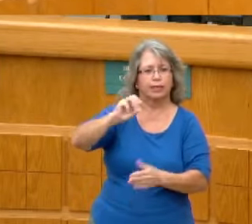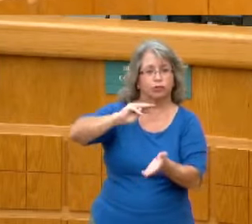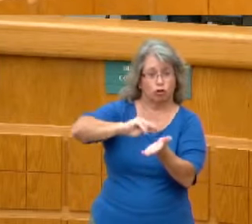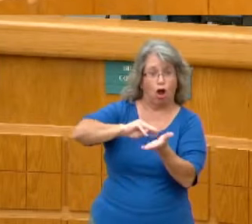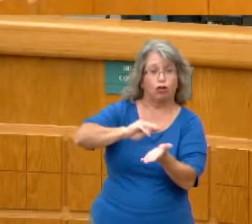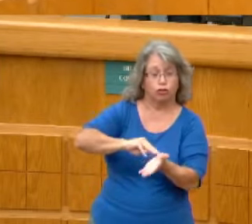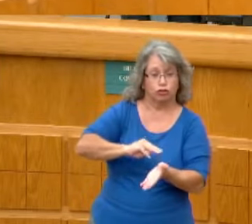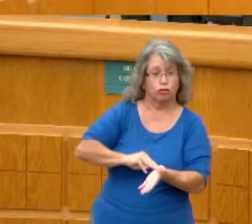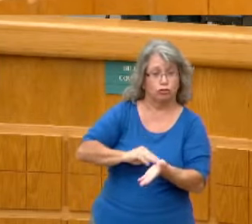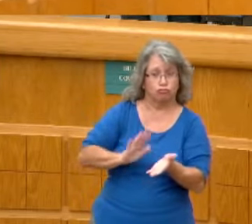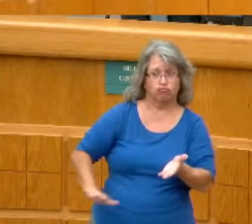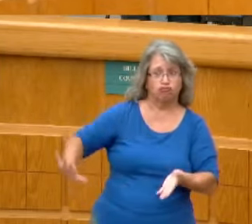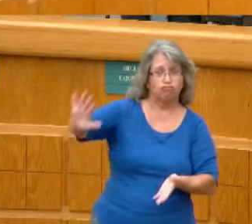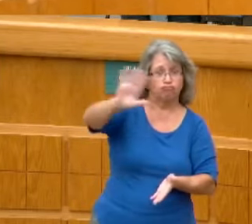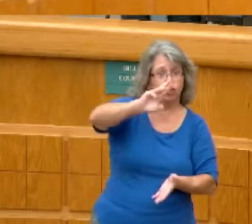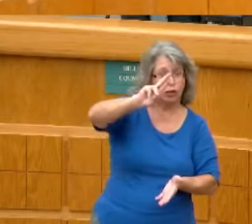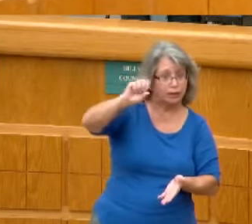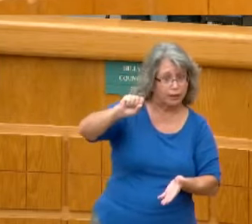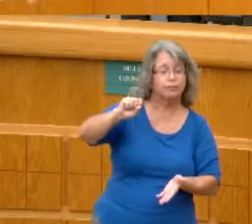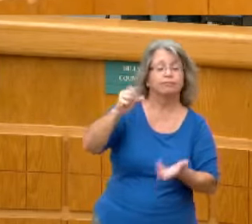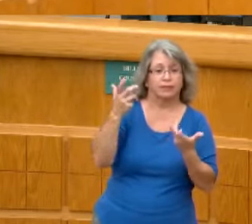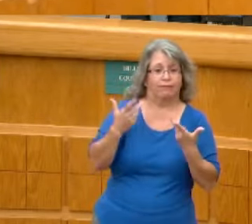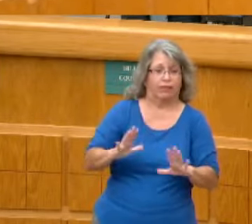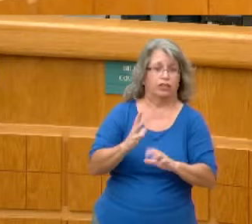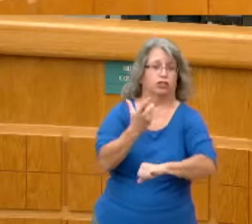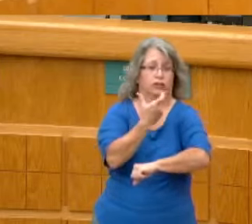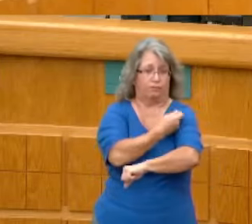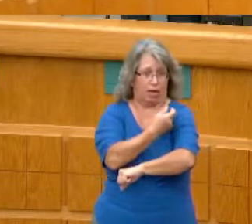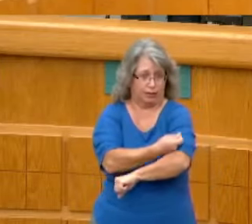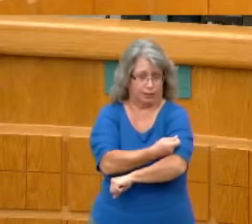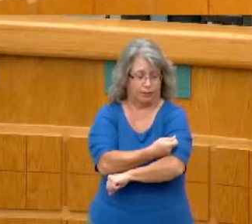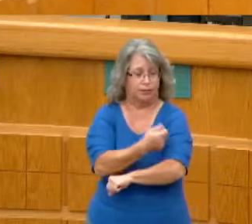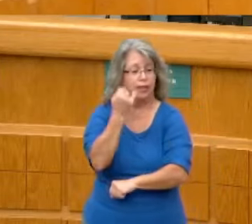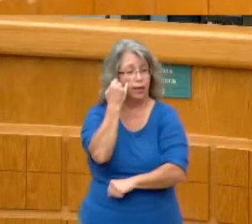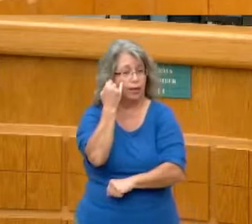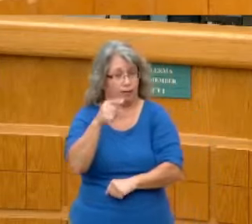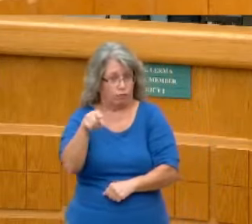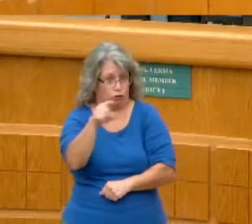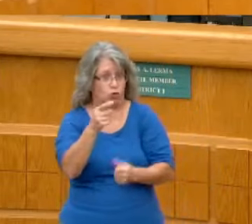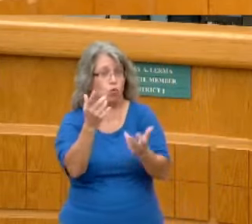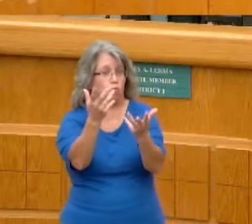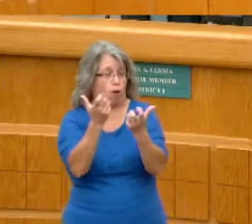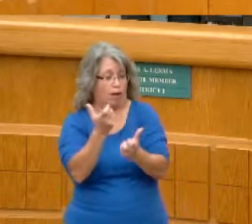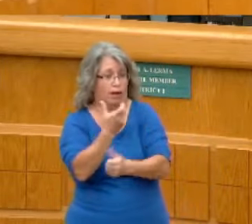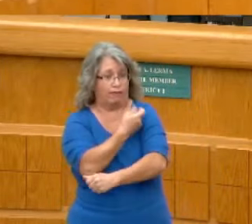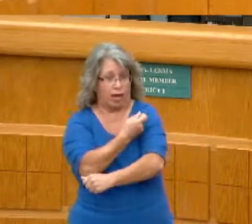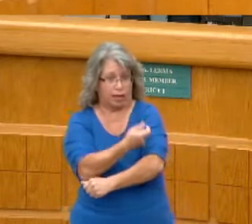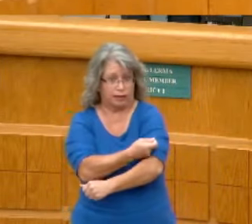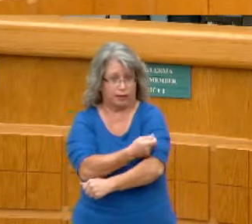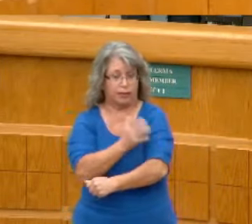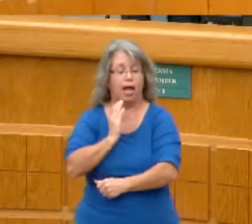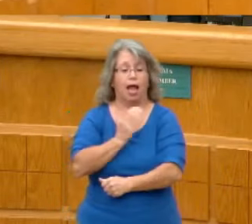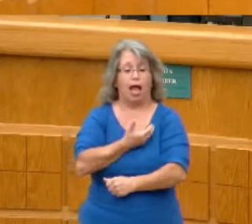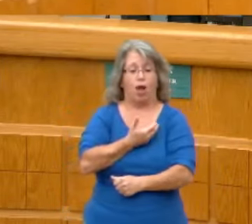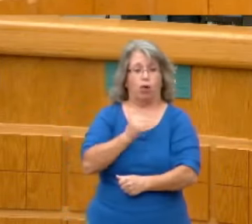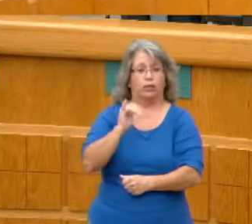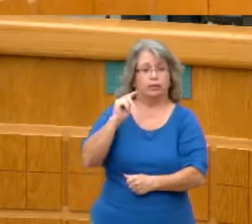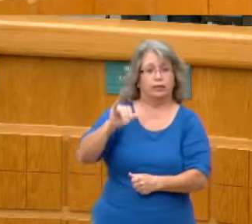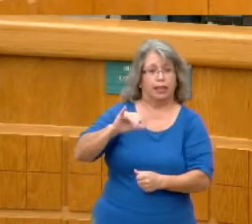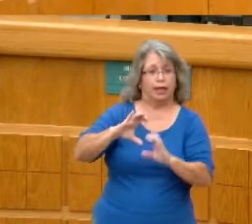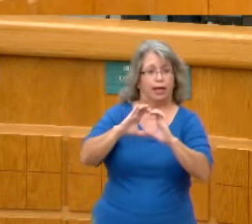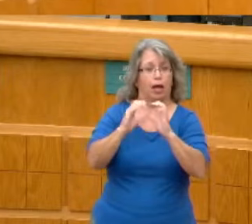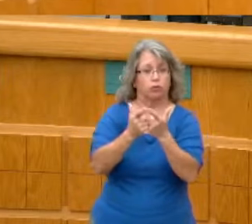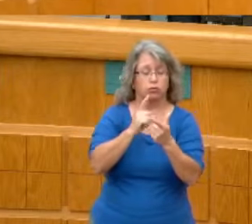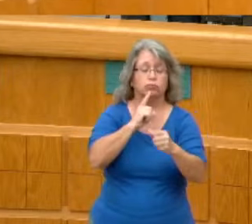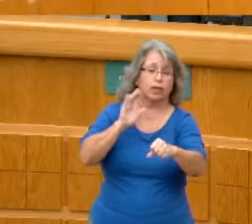are vaccinated. If you want to be vaccinated, our city council is committed to doing everything that